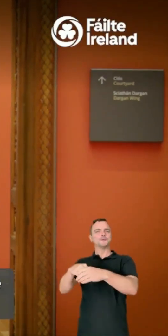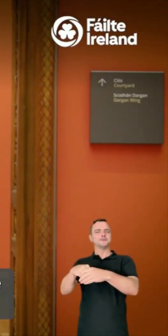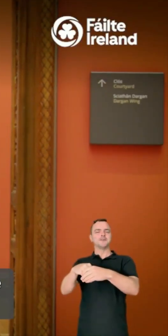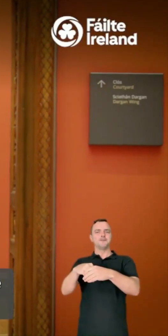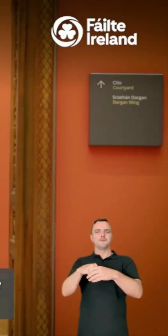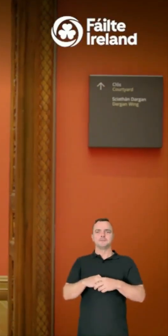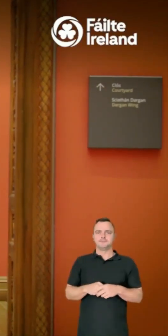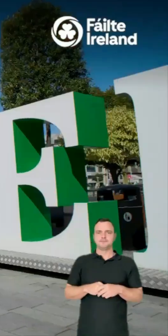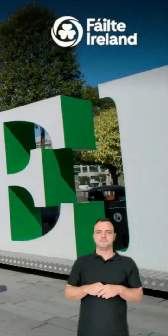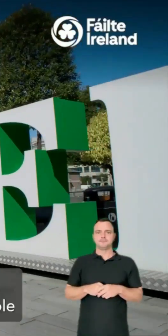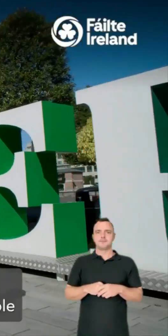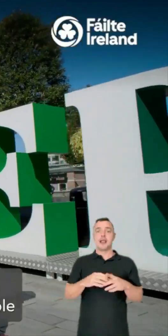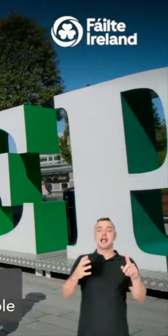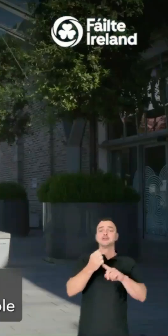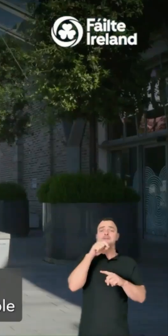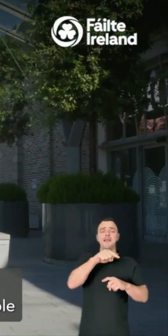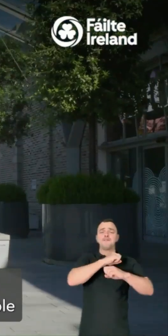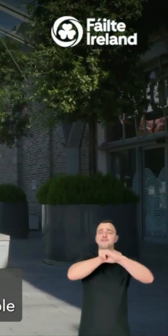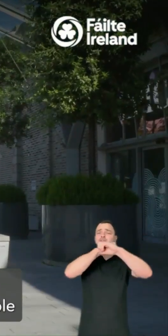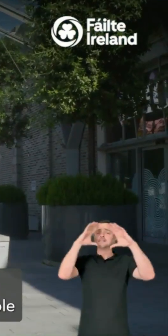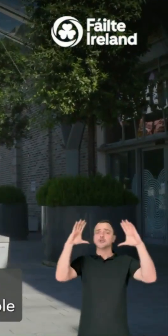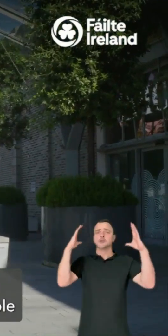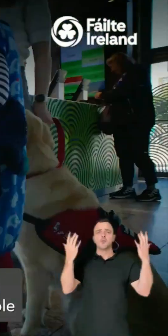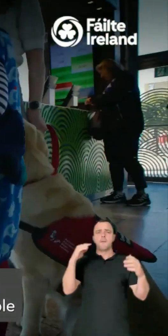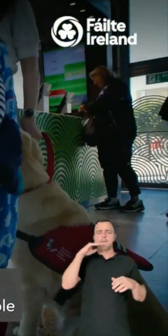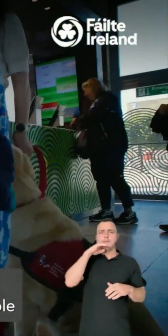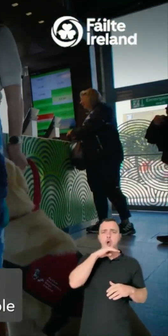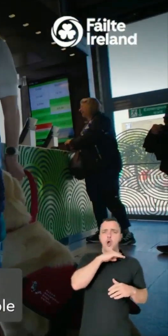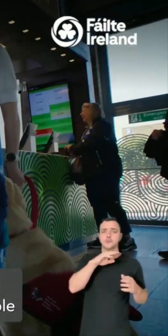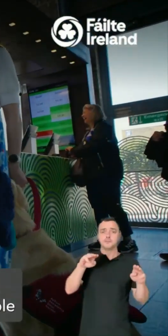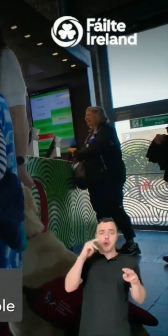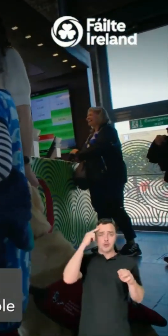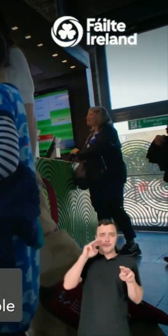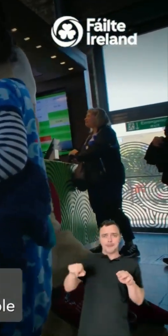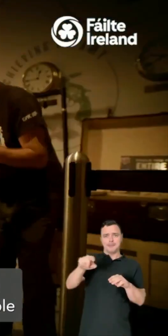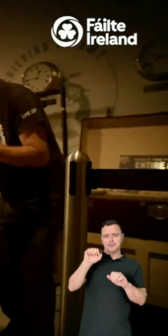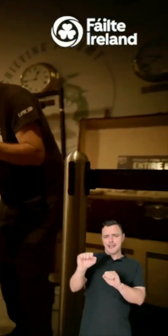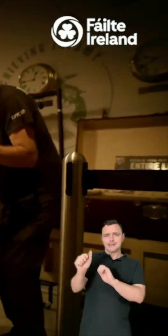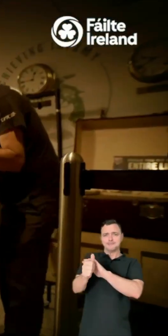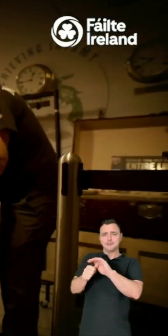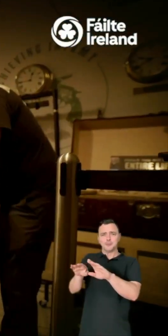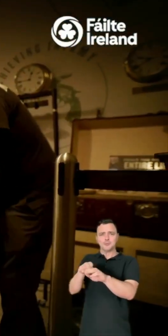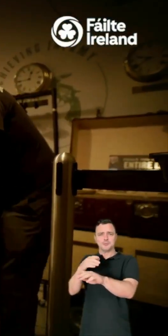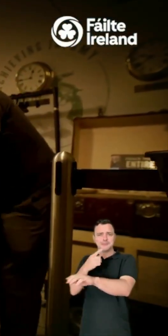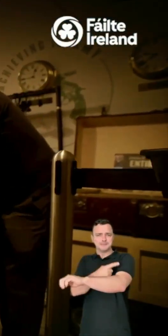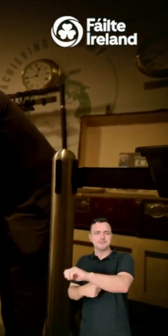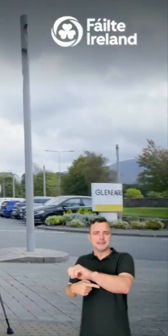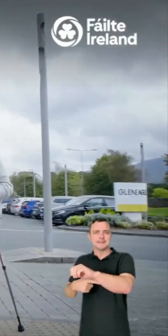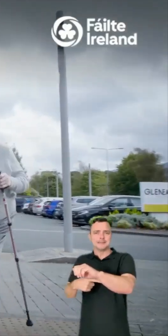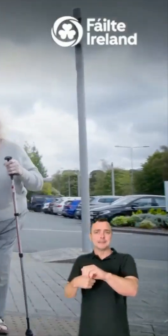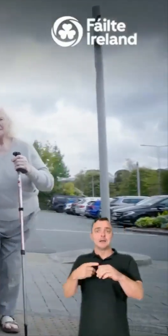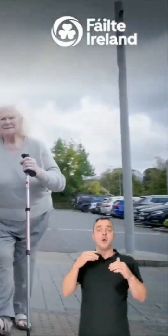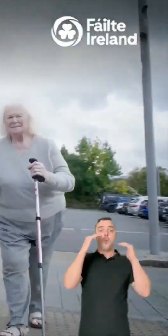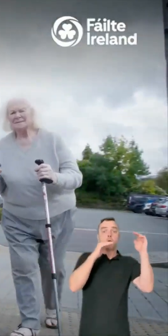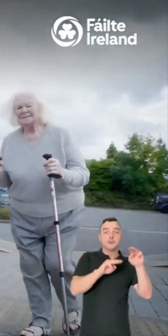tourism destination. To achieve this vision, it's important to understand the experiences of people living with a disability,